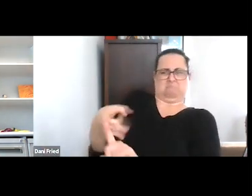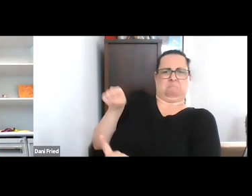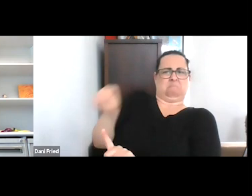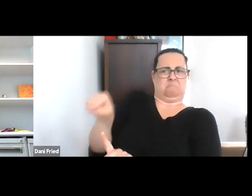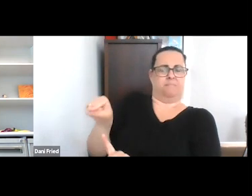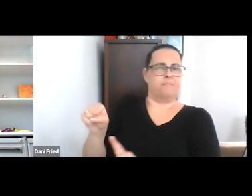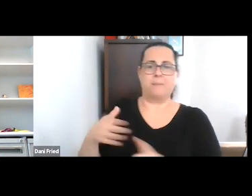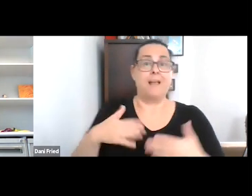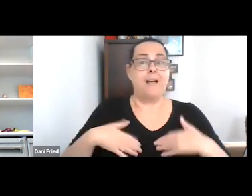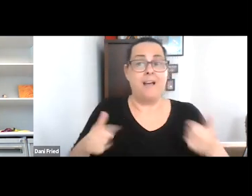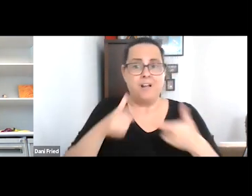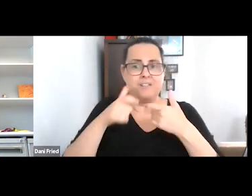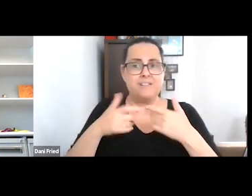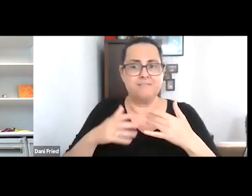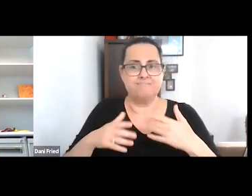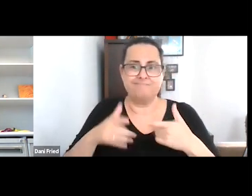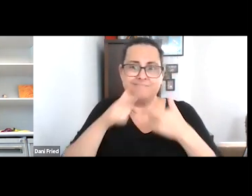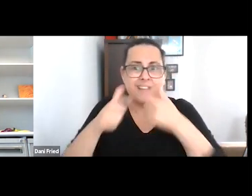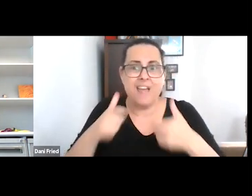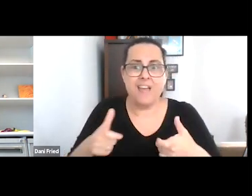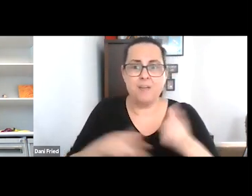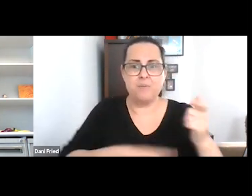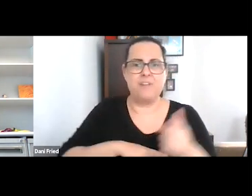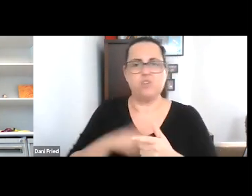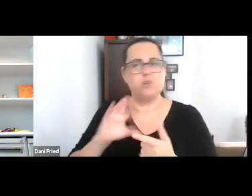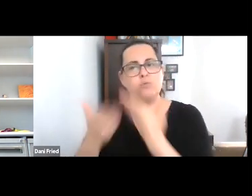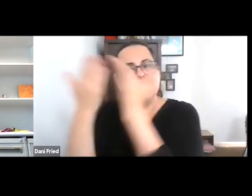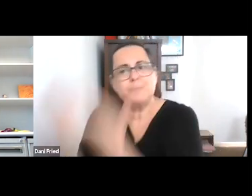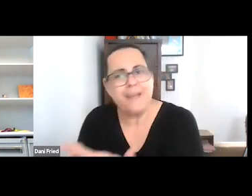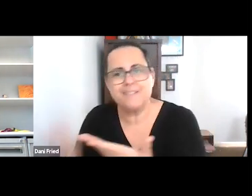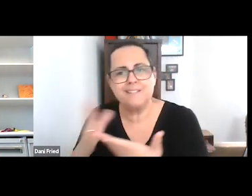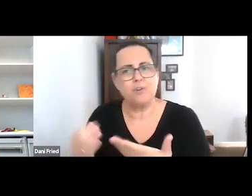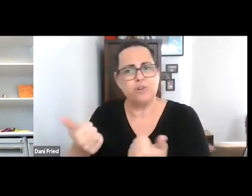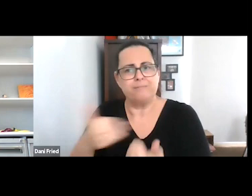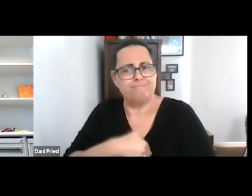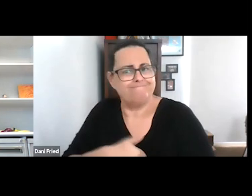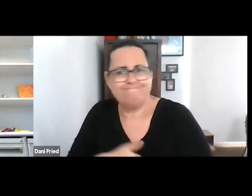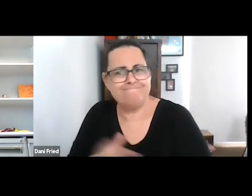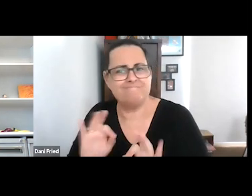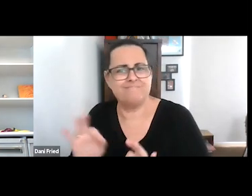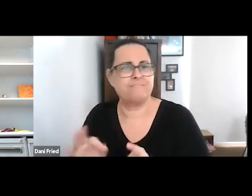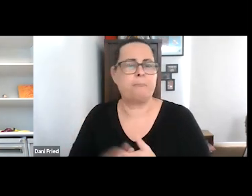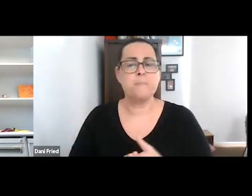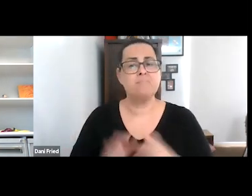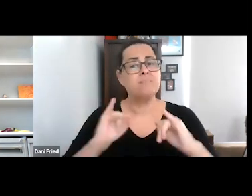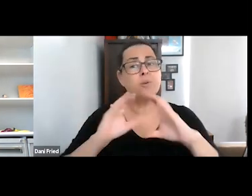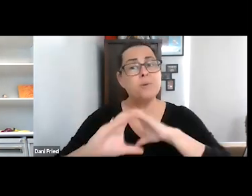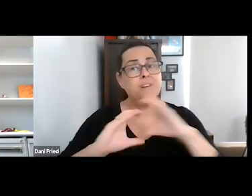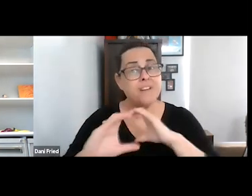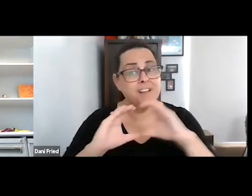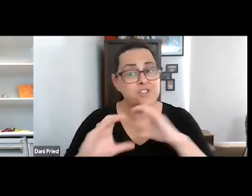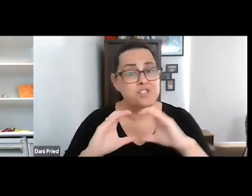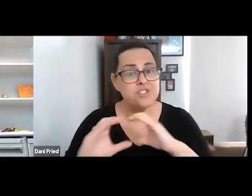health staff not treating them with respect and with compassion. poor communication, so